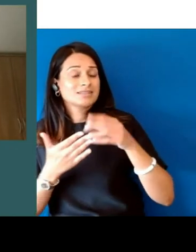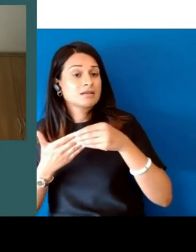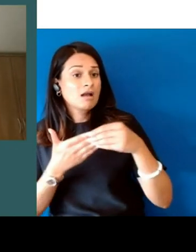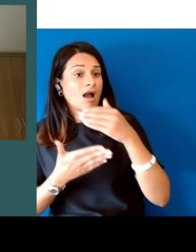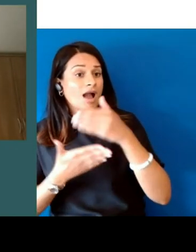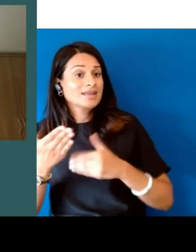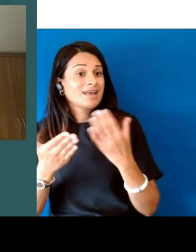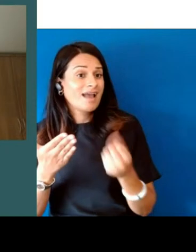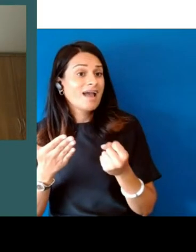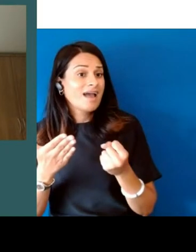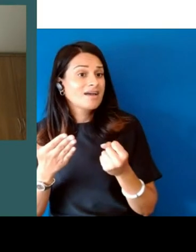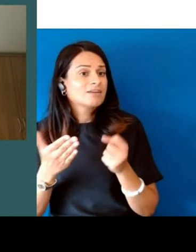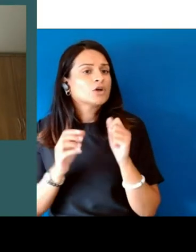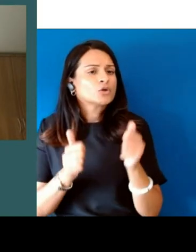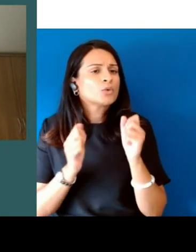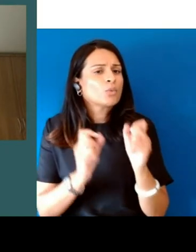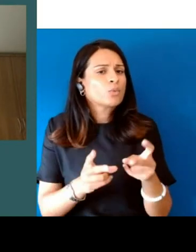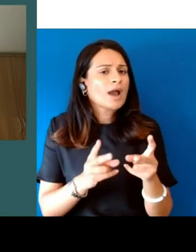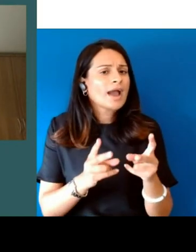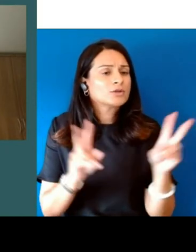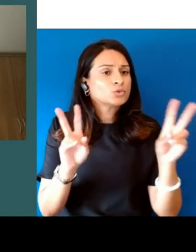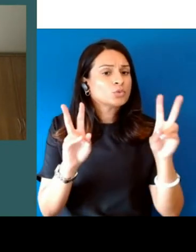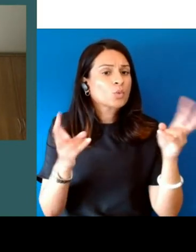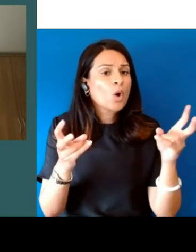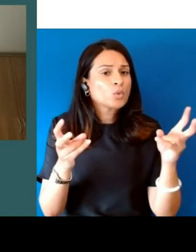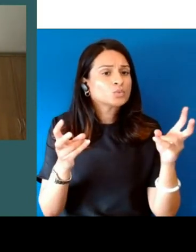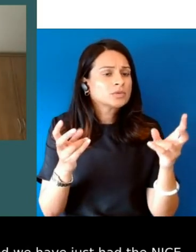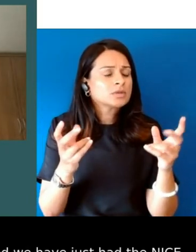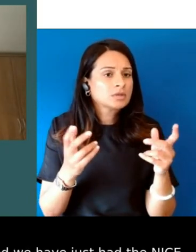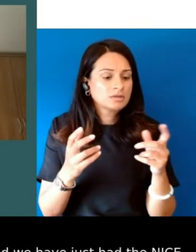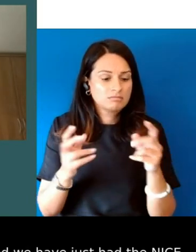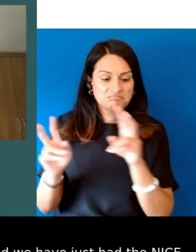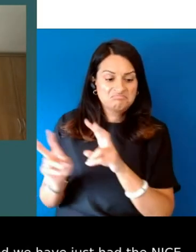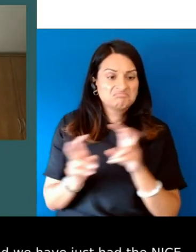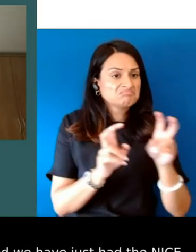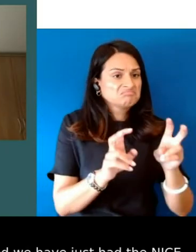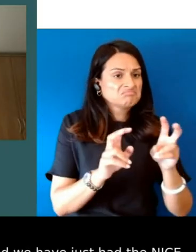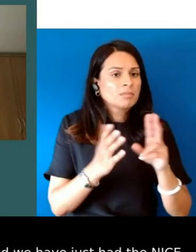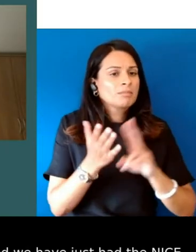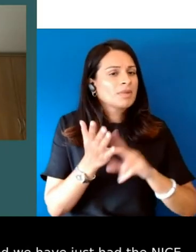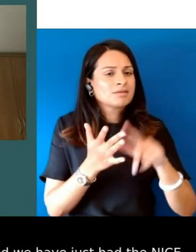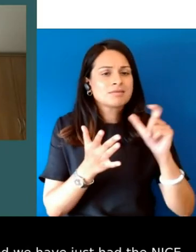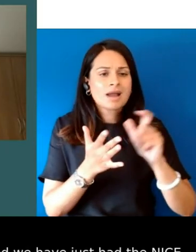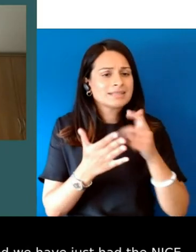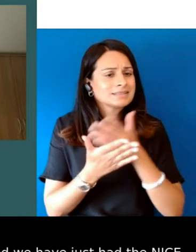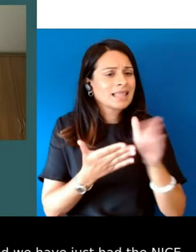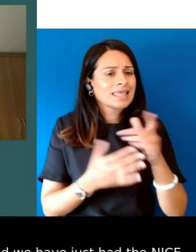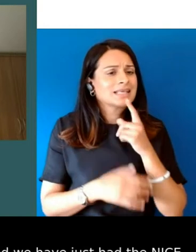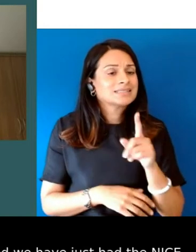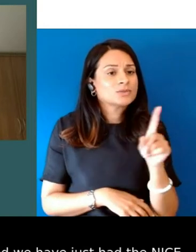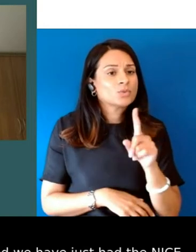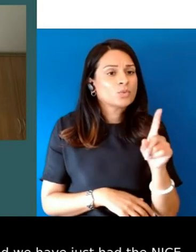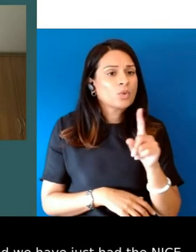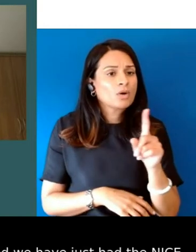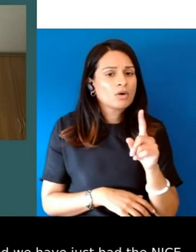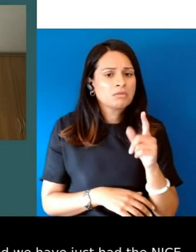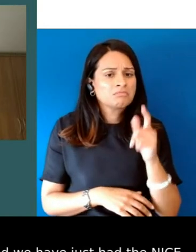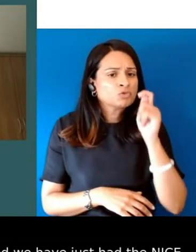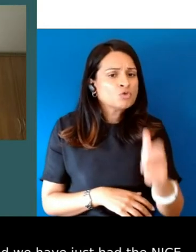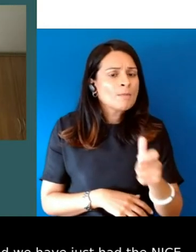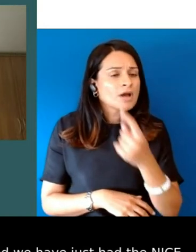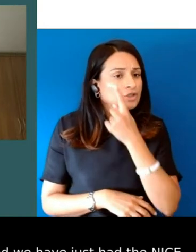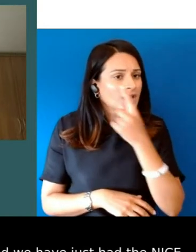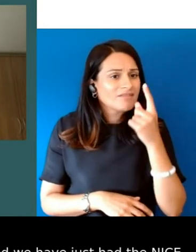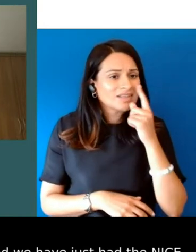quote that but the nice guidance um is still saying fairly clearly there's no evidence-based way to prevent